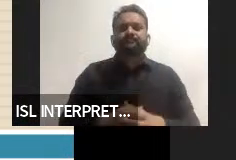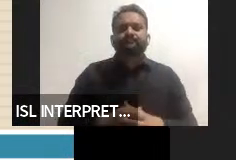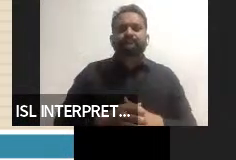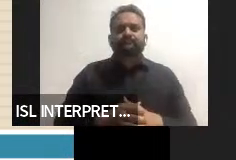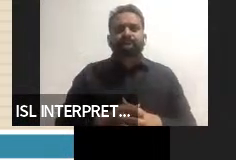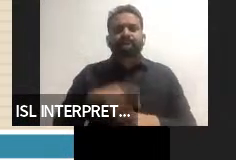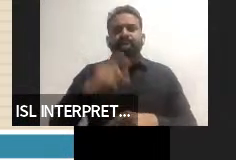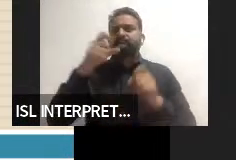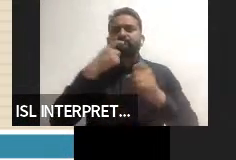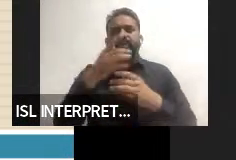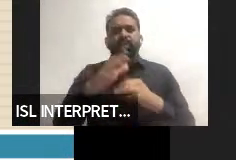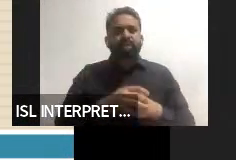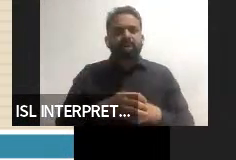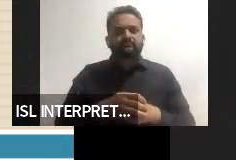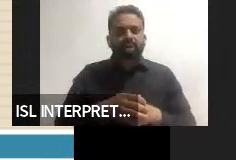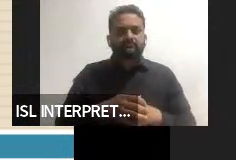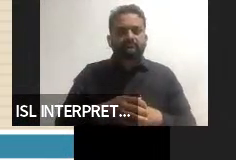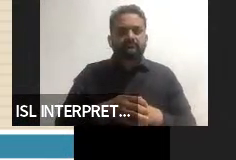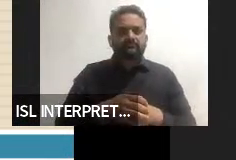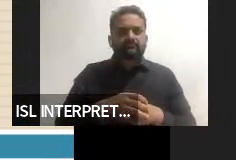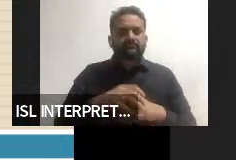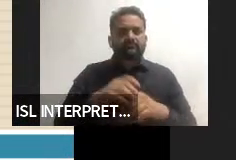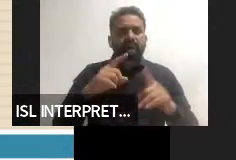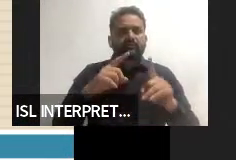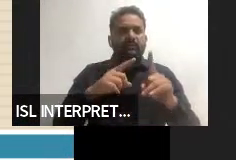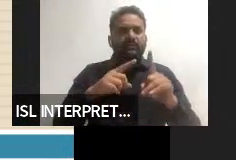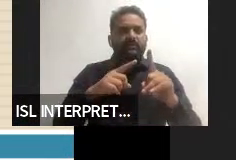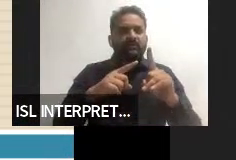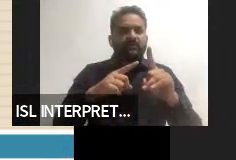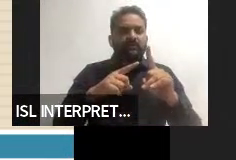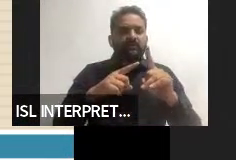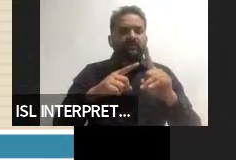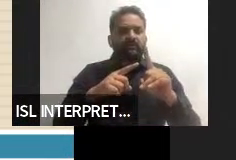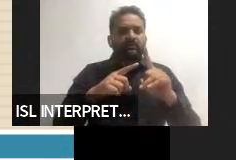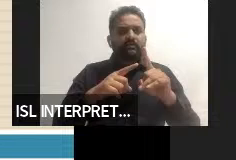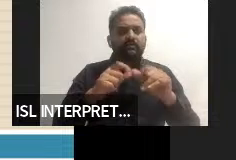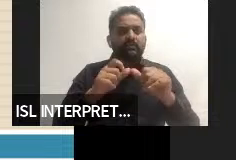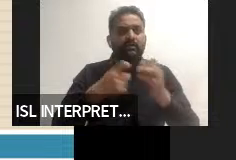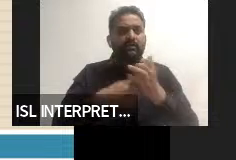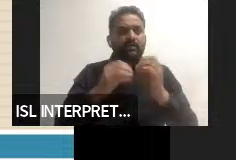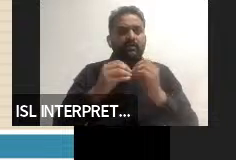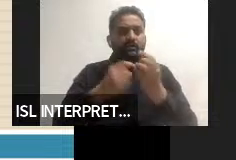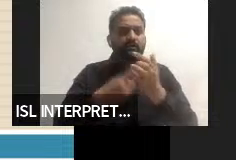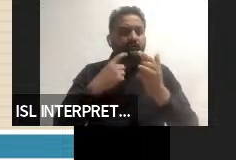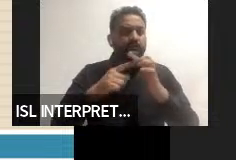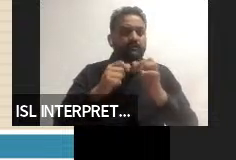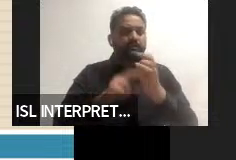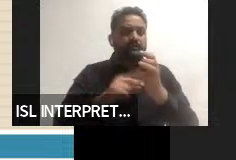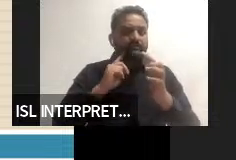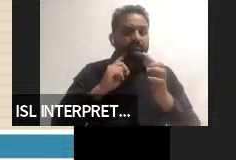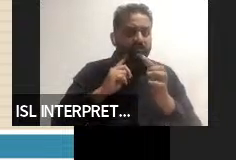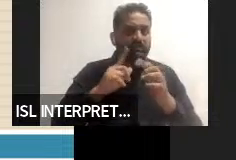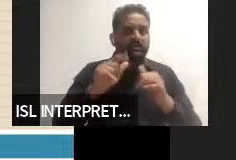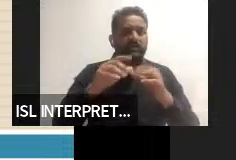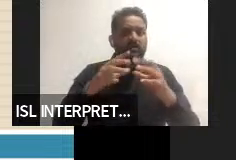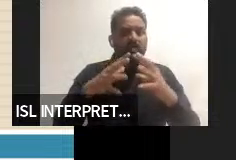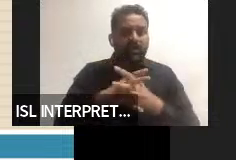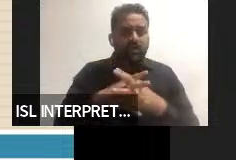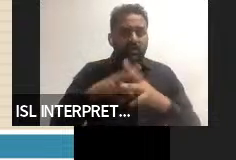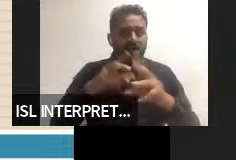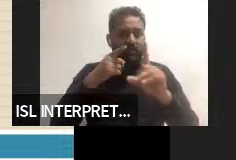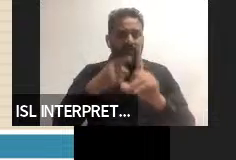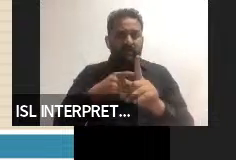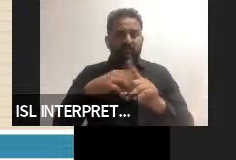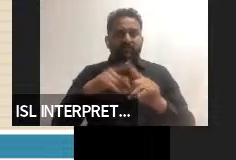say Danubian arbitration law. So instead of writing Danubian arbitration law, they make it